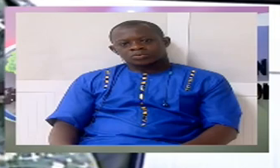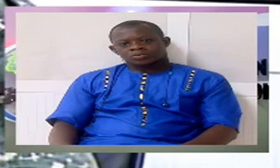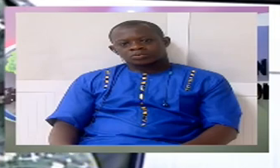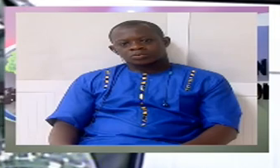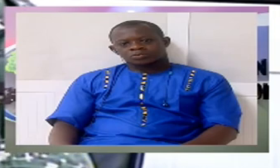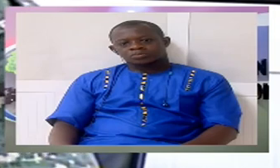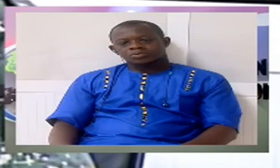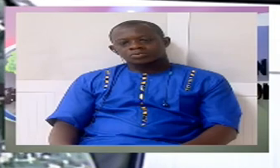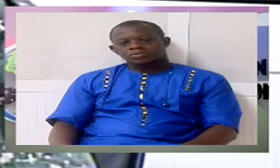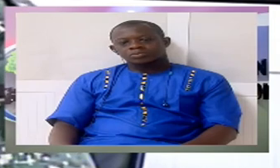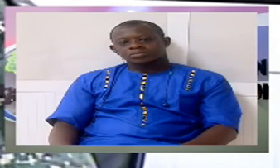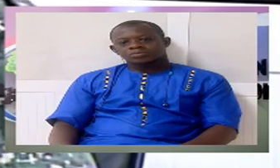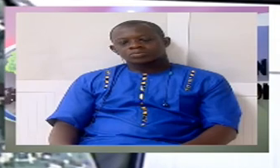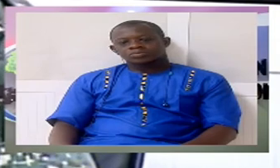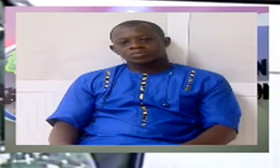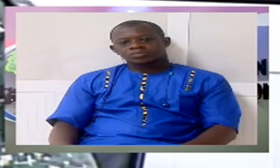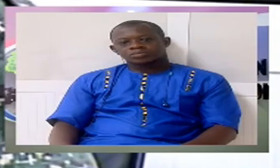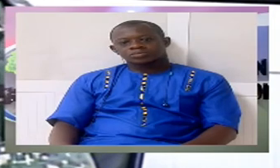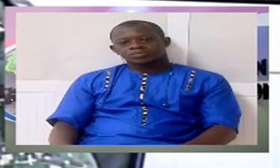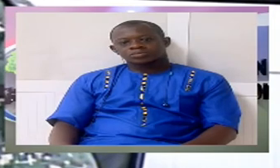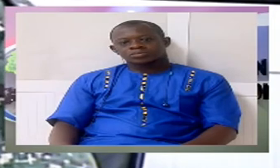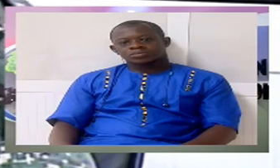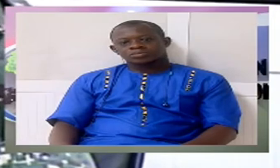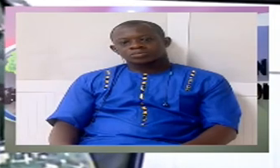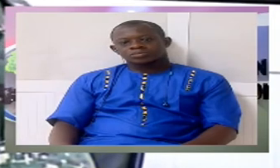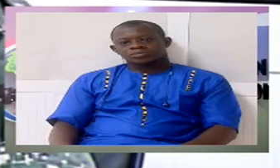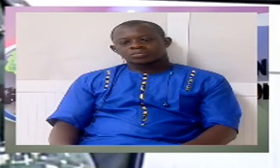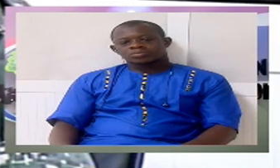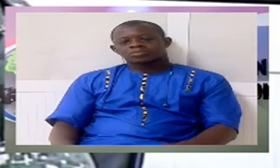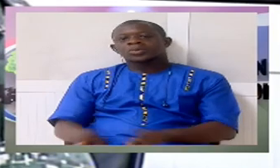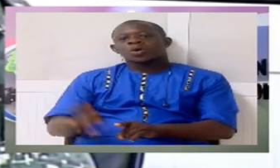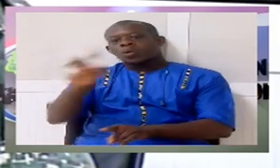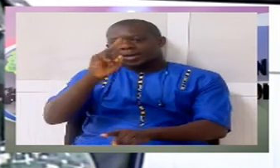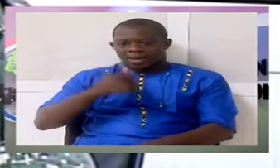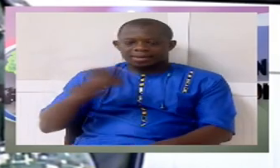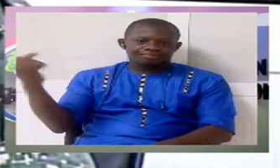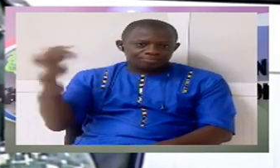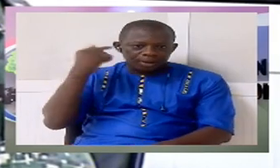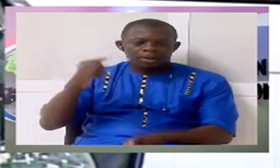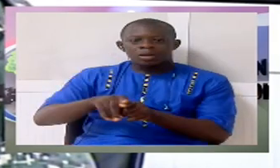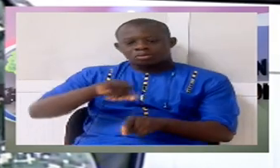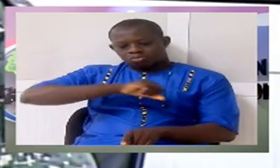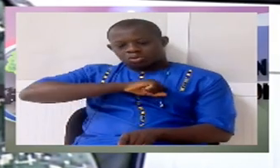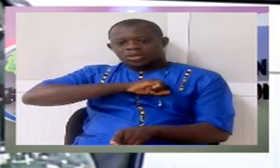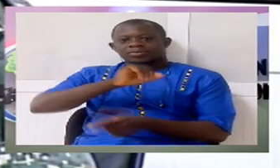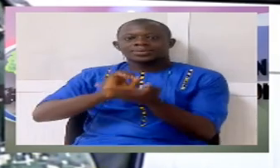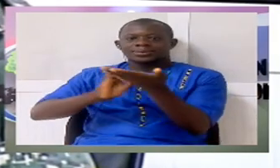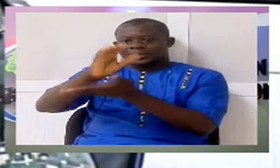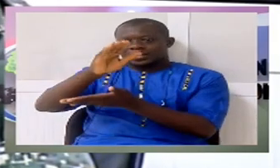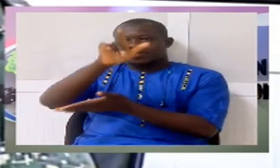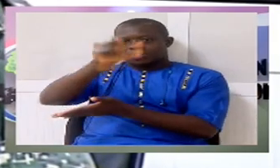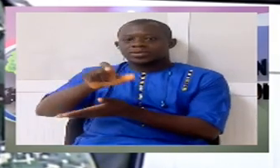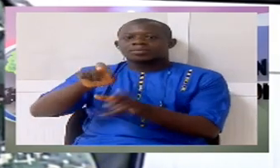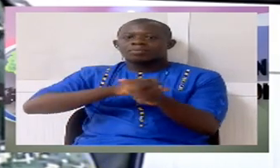ñu ne ci luma deg bo ci lañu ñina mom sa joxena order bi bo ñu garam jël ko. What I heard that he himself gave the order for him